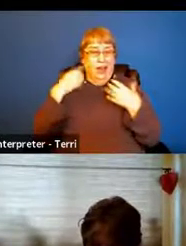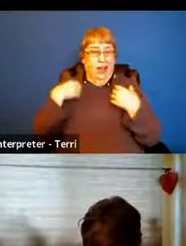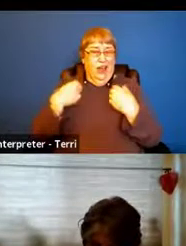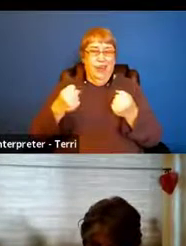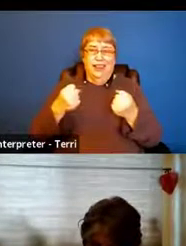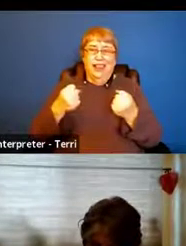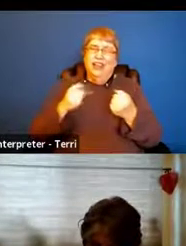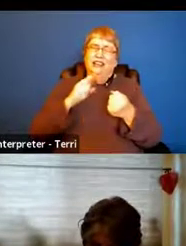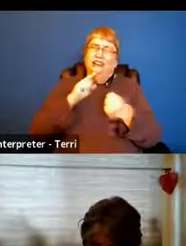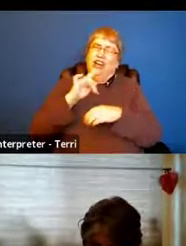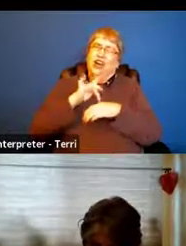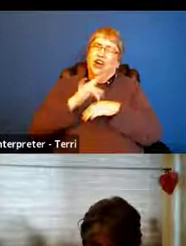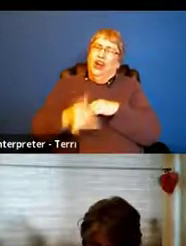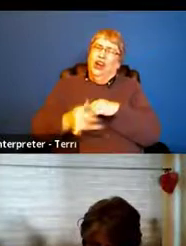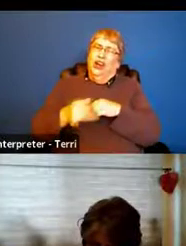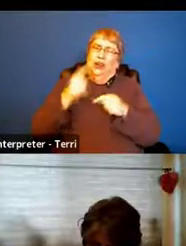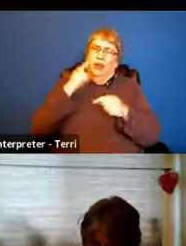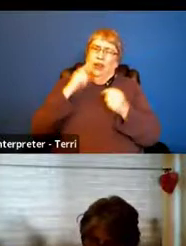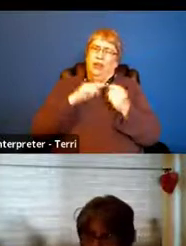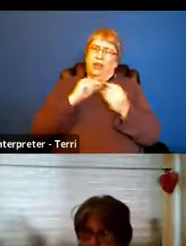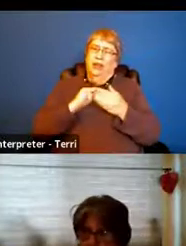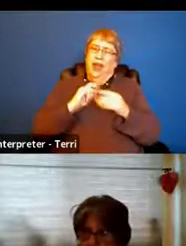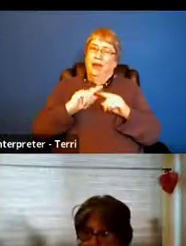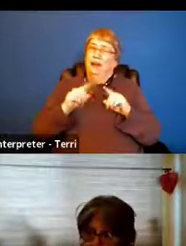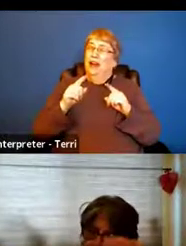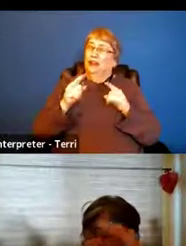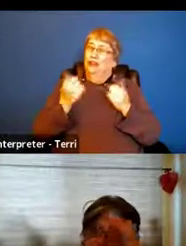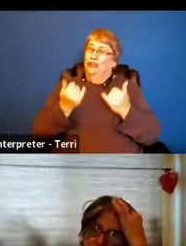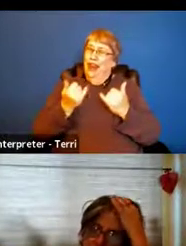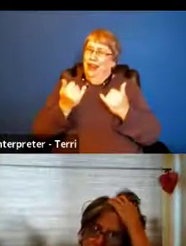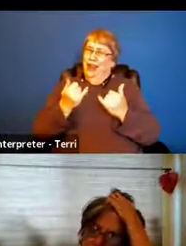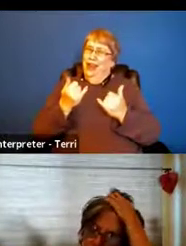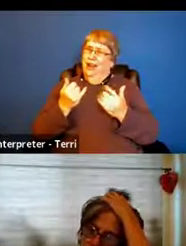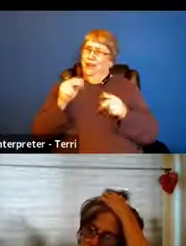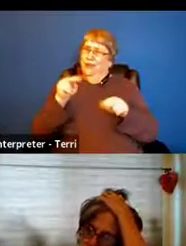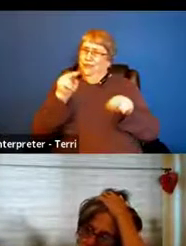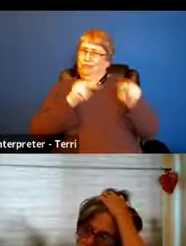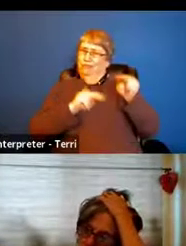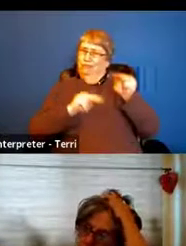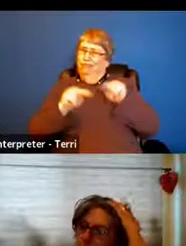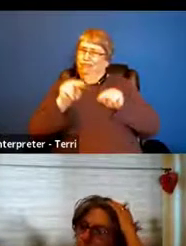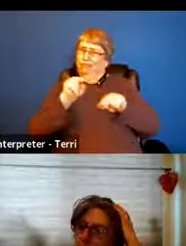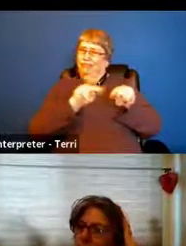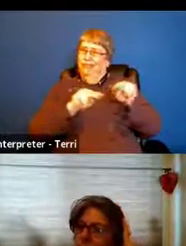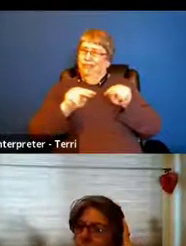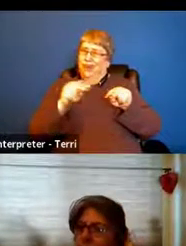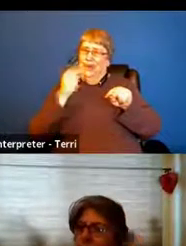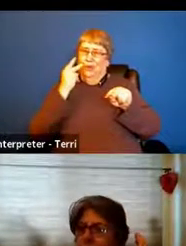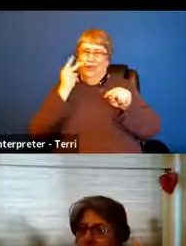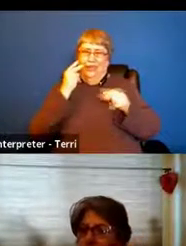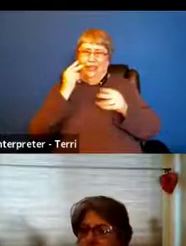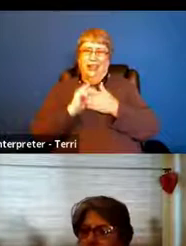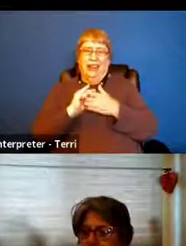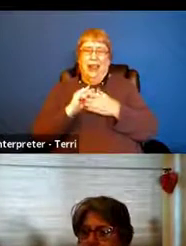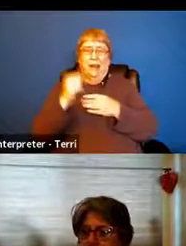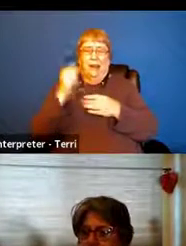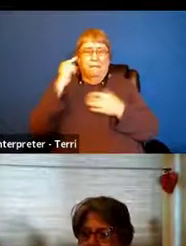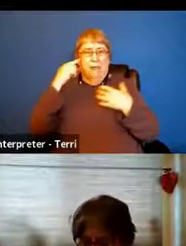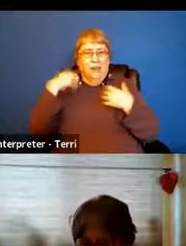but you know, initial indicators are showing that mental health, substance